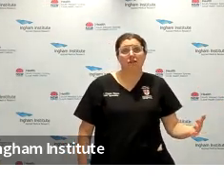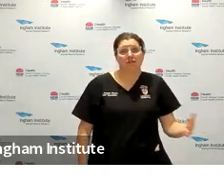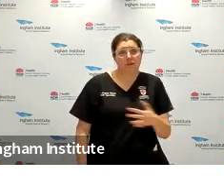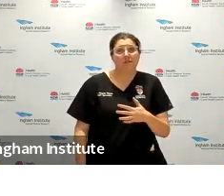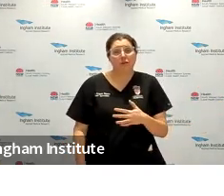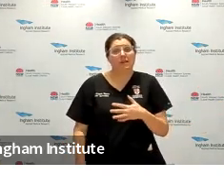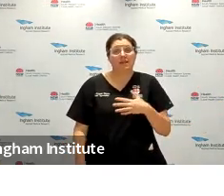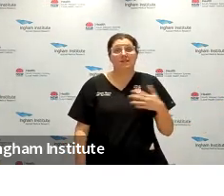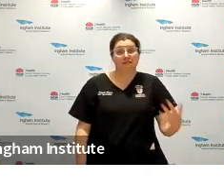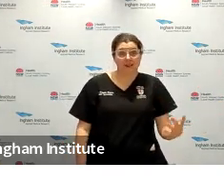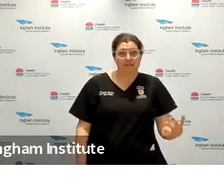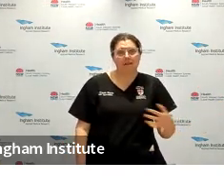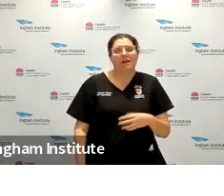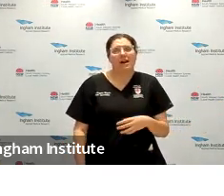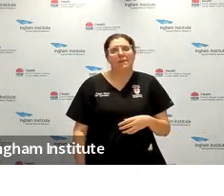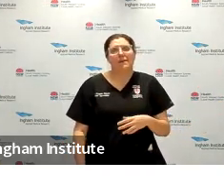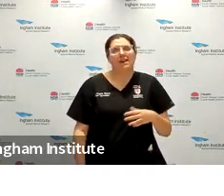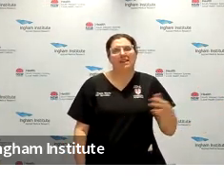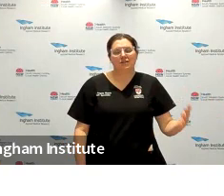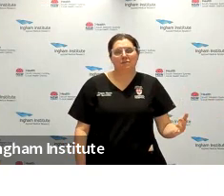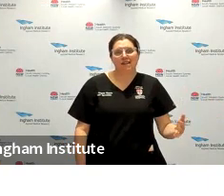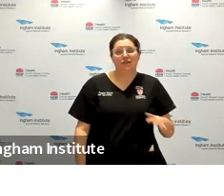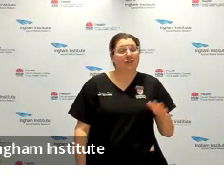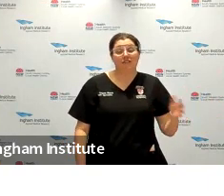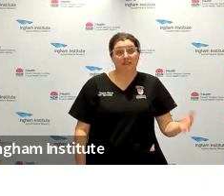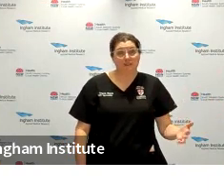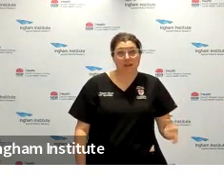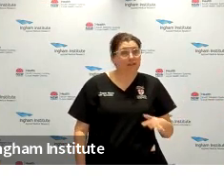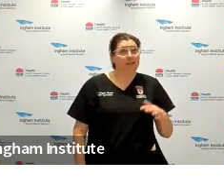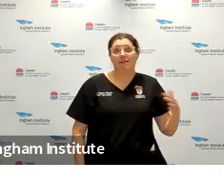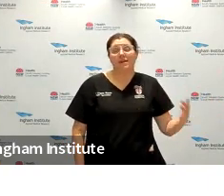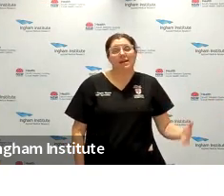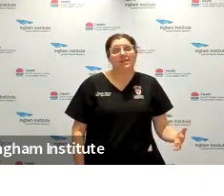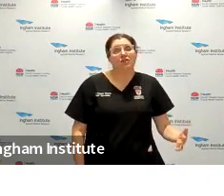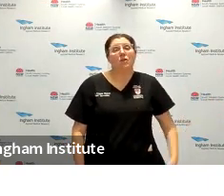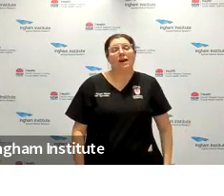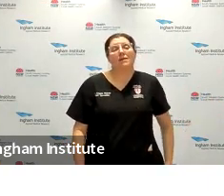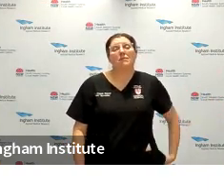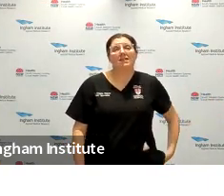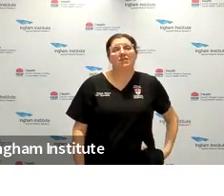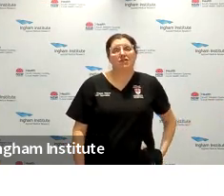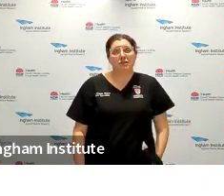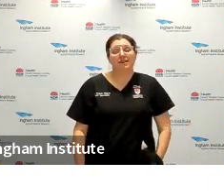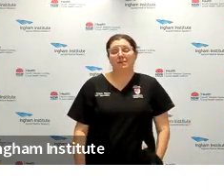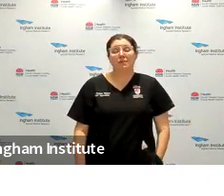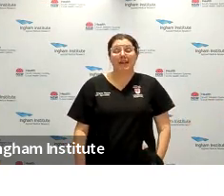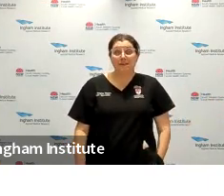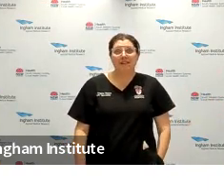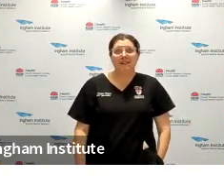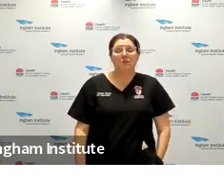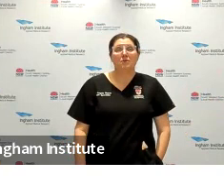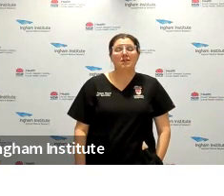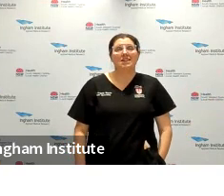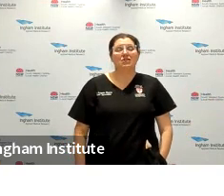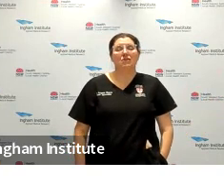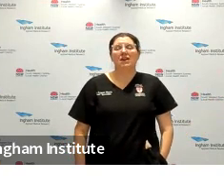it doesn't get lost. So at the moment it is faxed, and as many of you know, faxes break down. There's no means to do it by